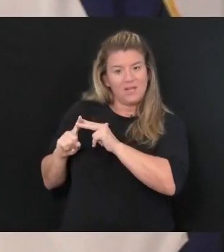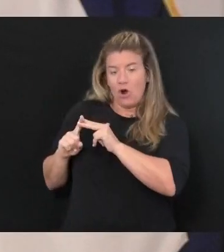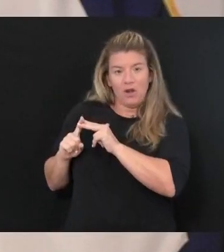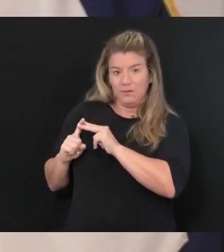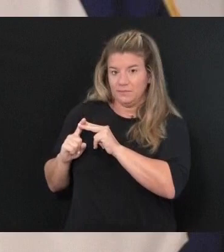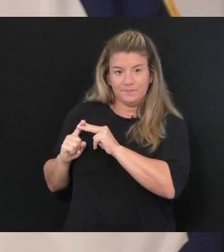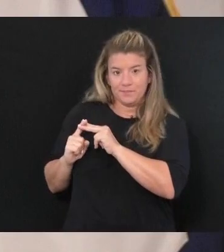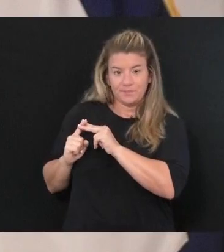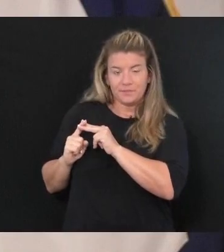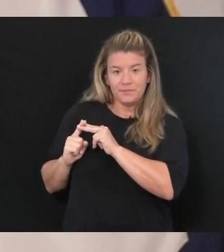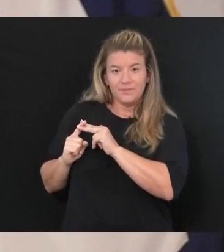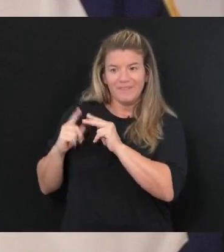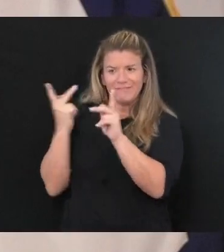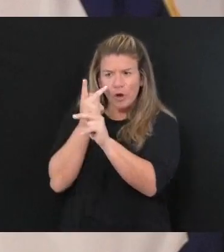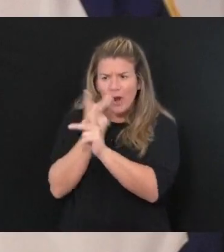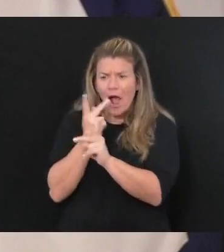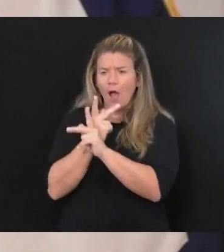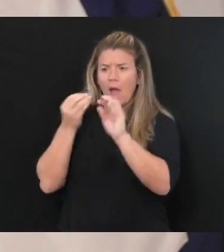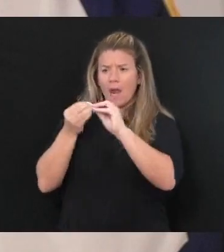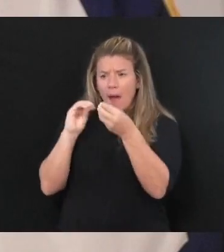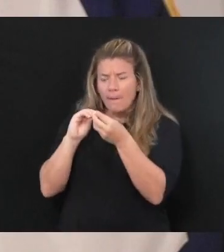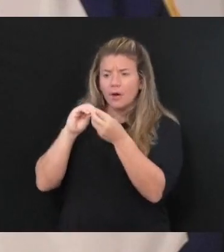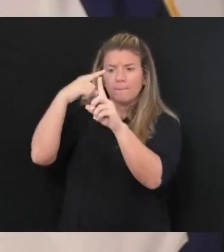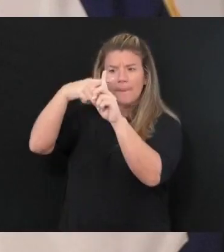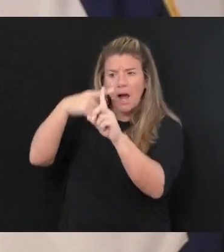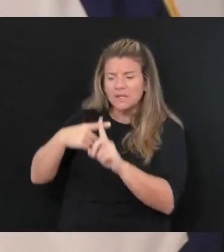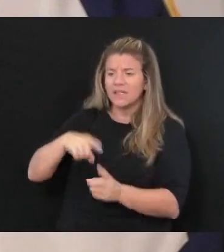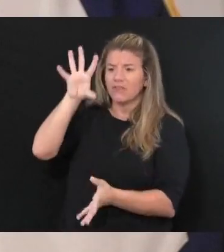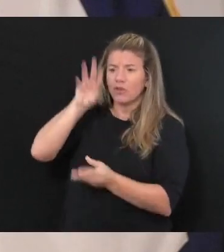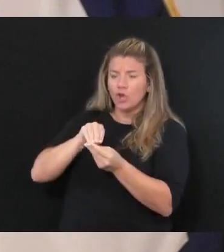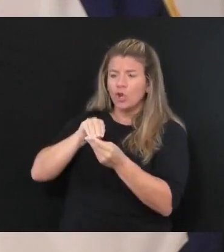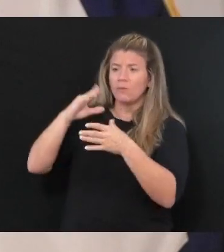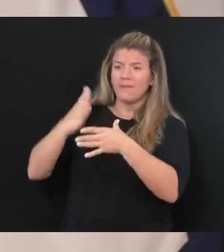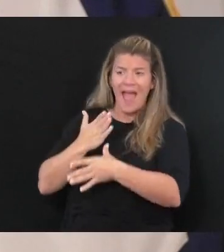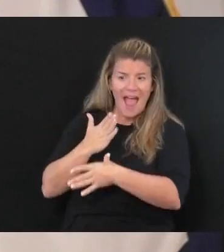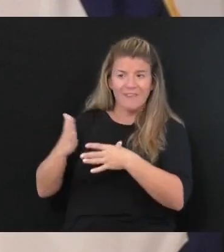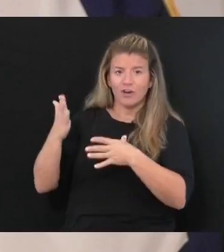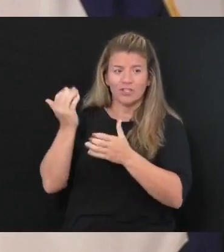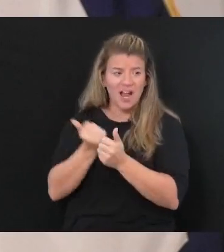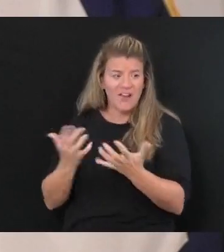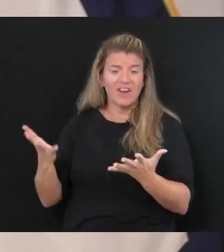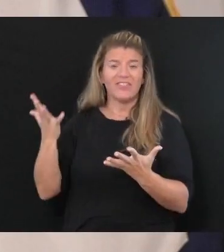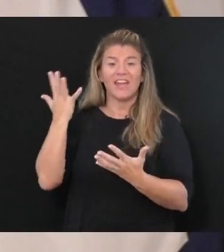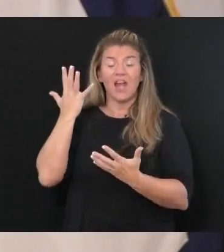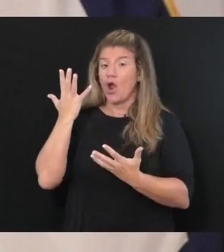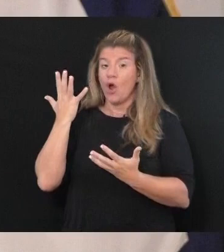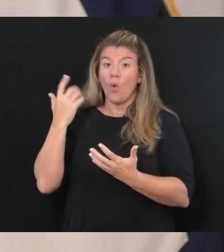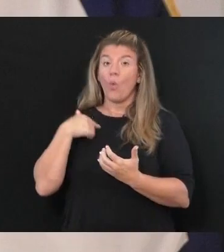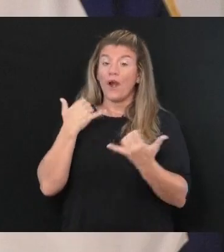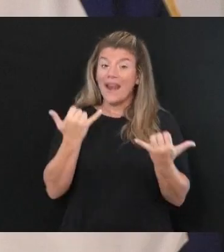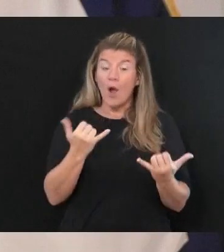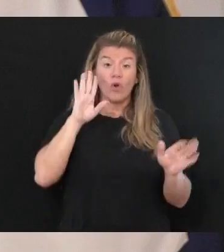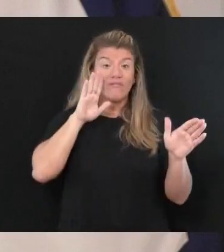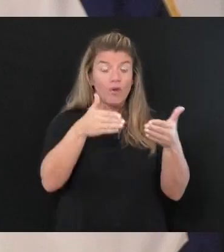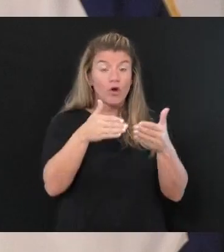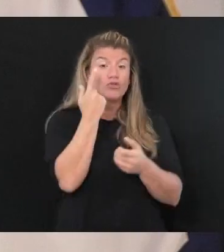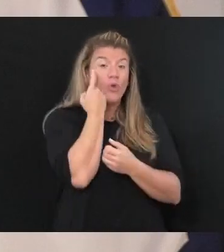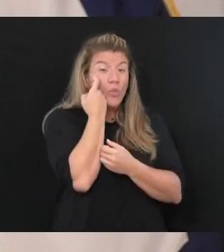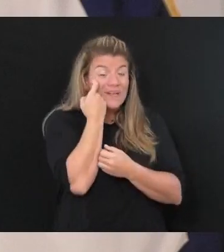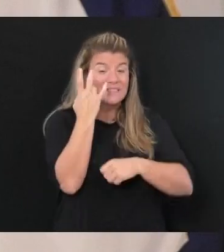know, calculating our positive cumulative average, you know, and so,